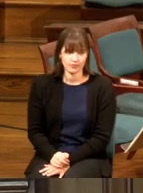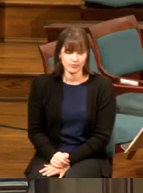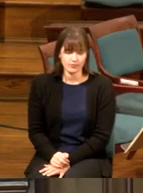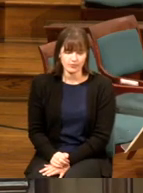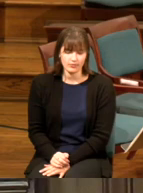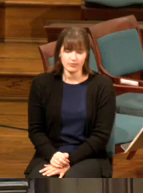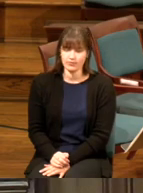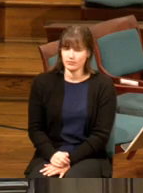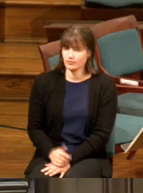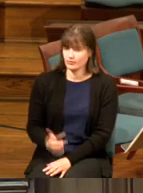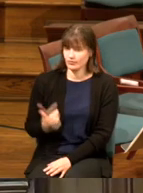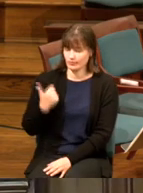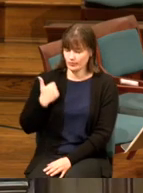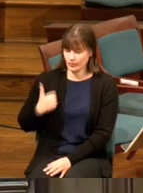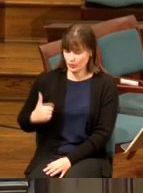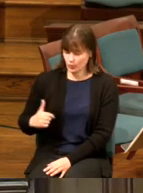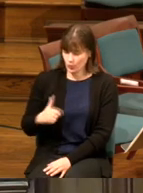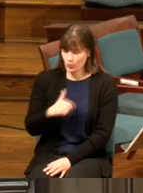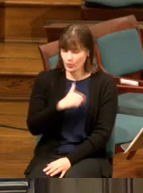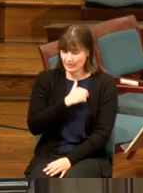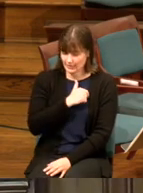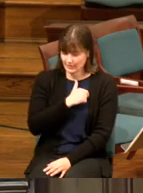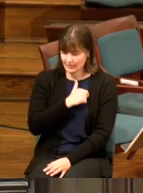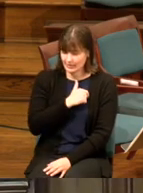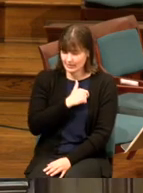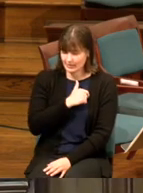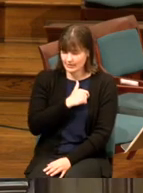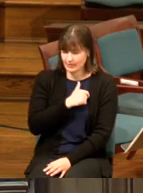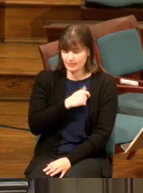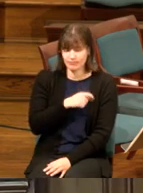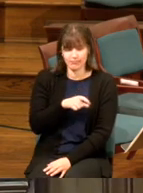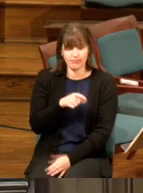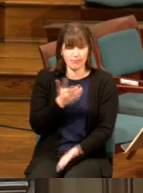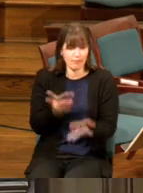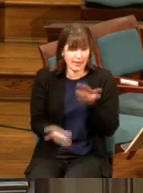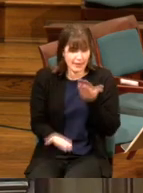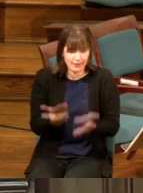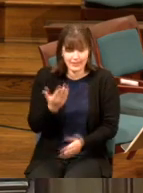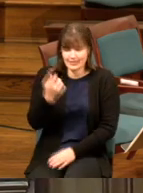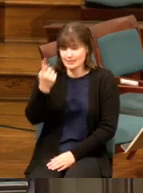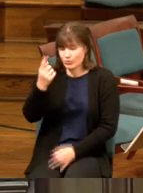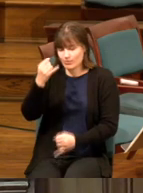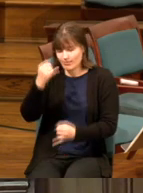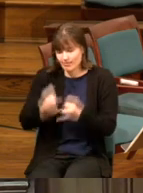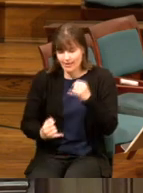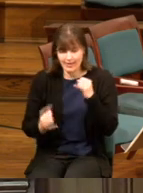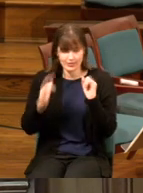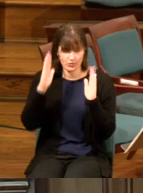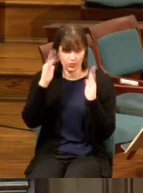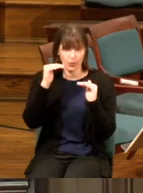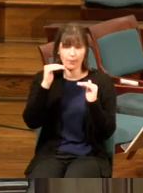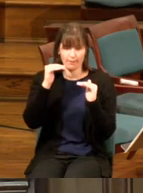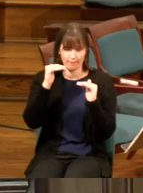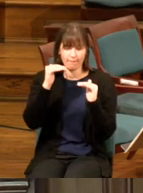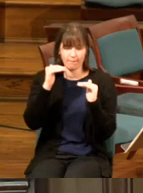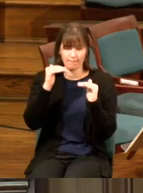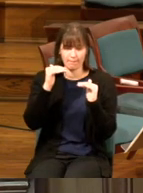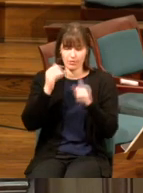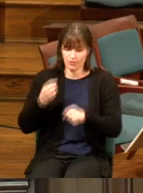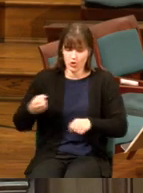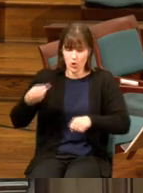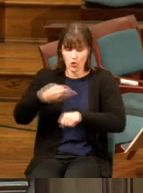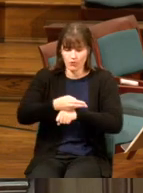We may be somebody's last hope over the coming